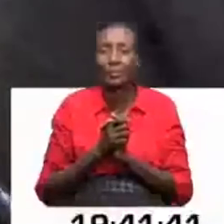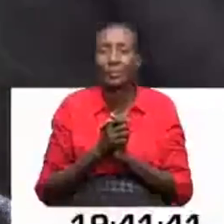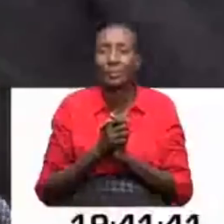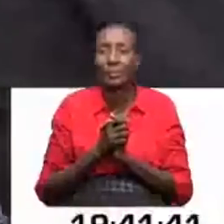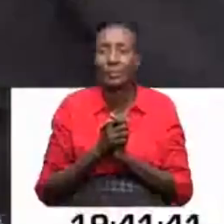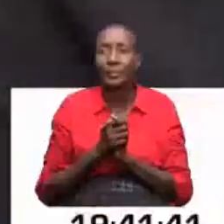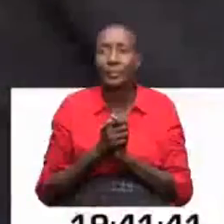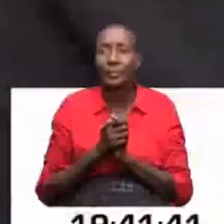County wasu